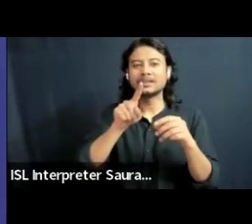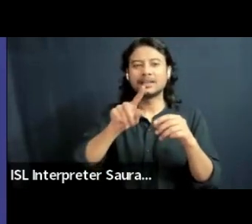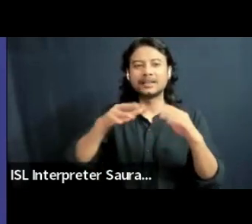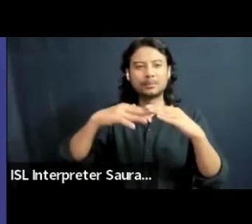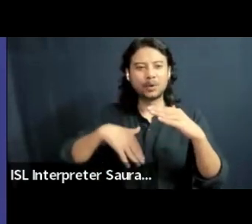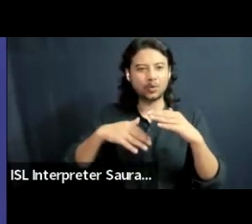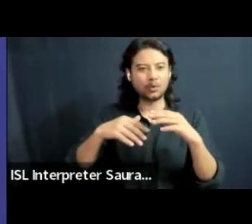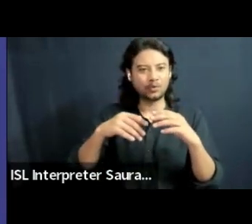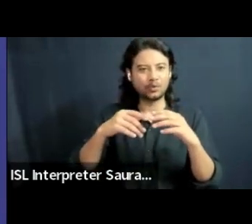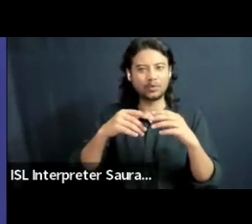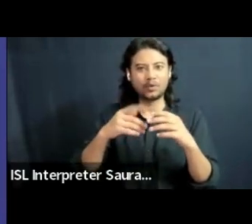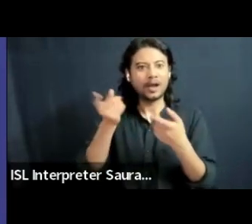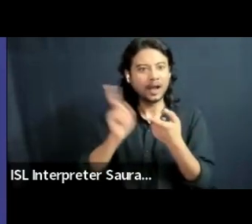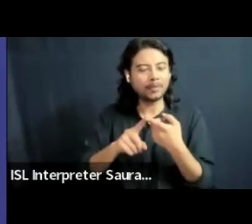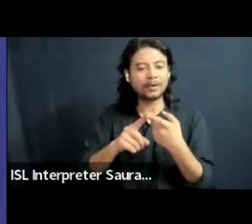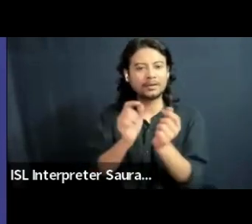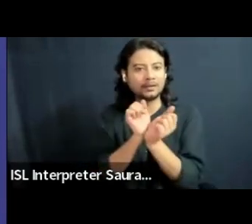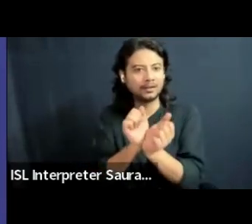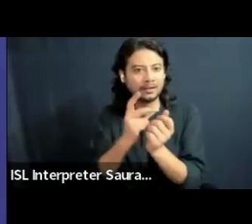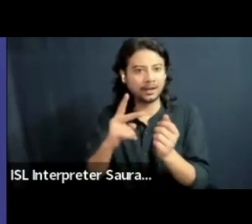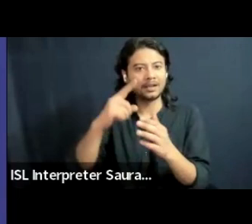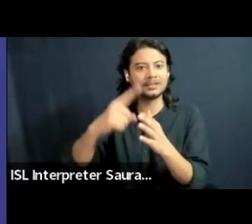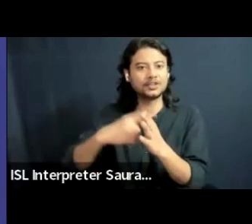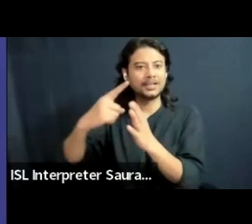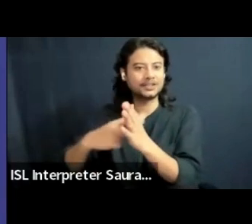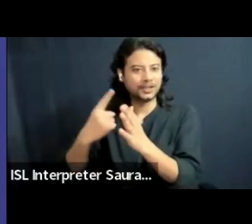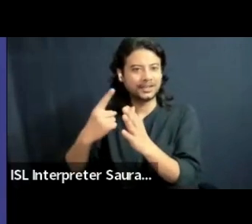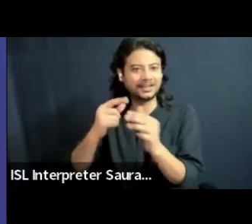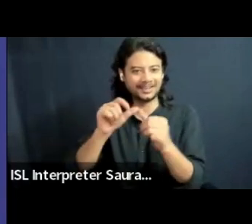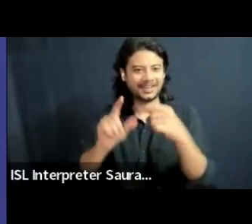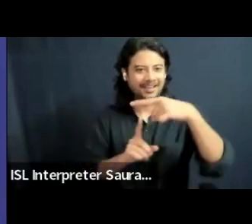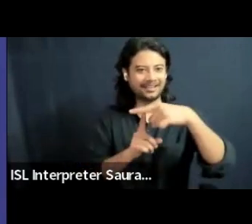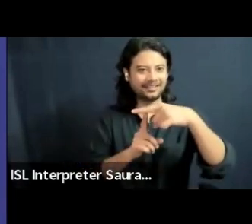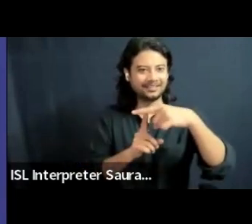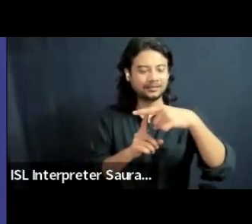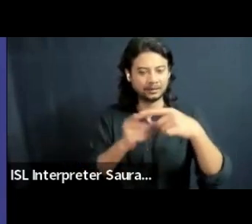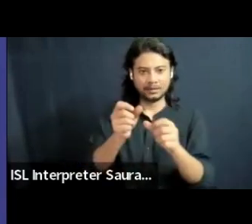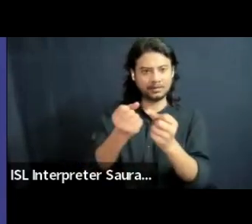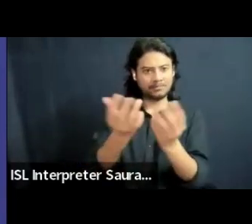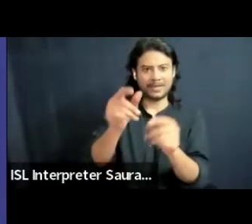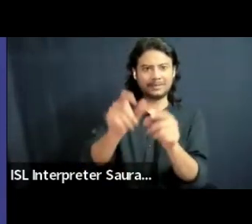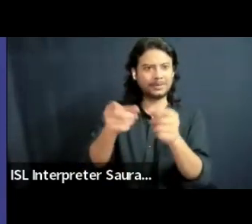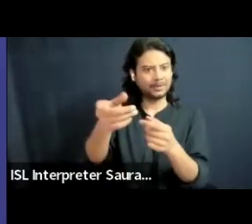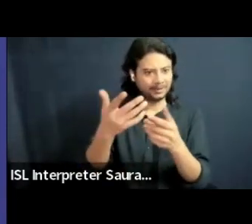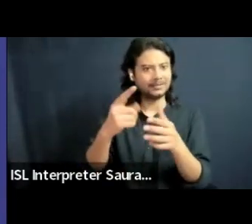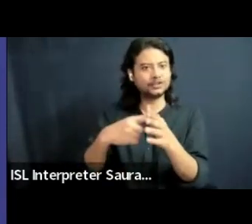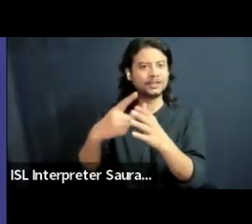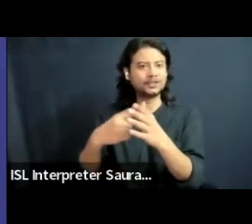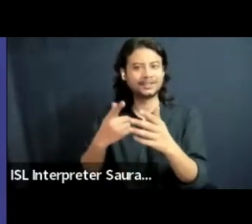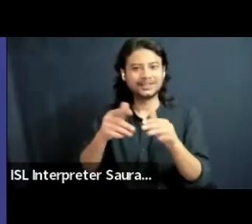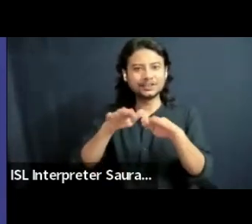today work with the JJ Act or the RTE Act. We were part of the framing of the RTE Act at one